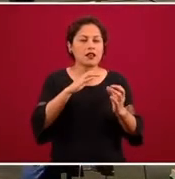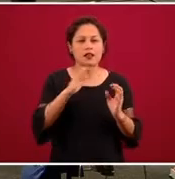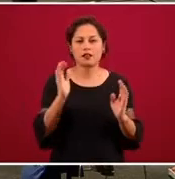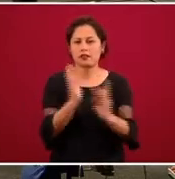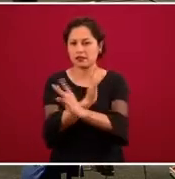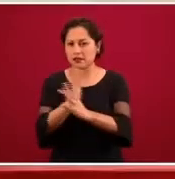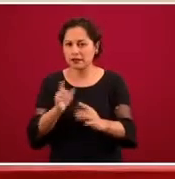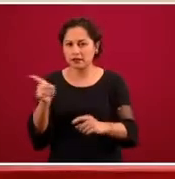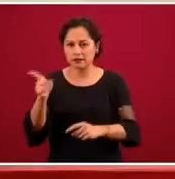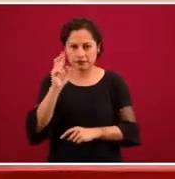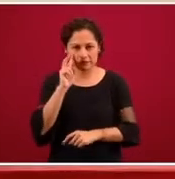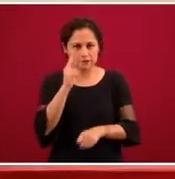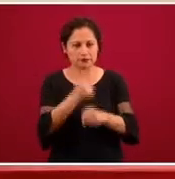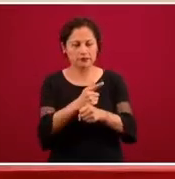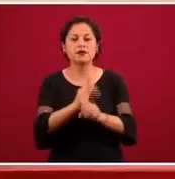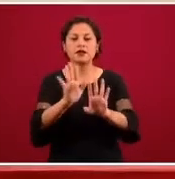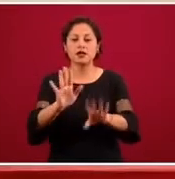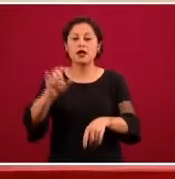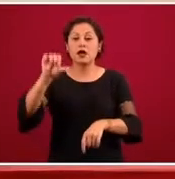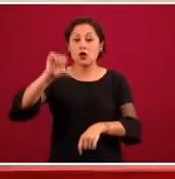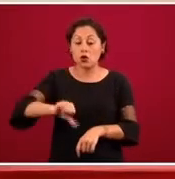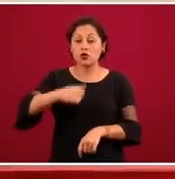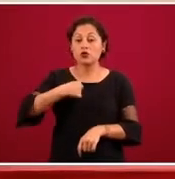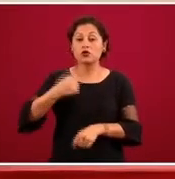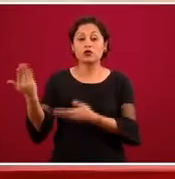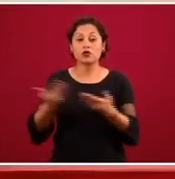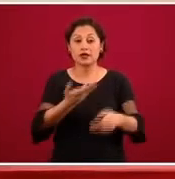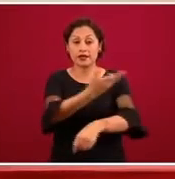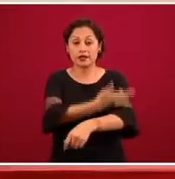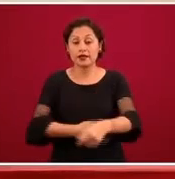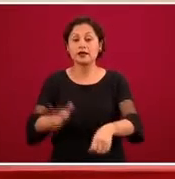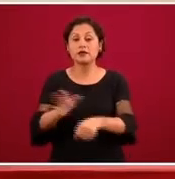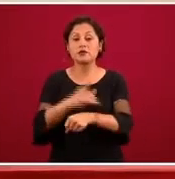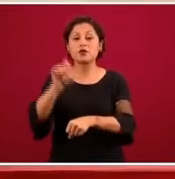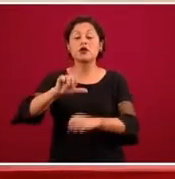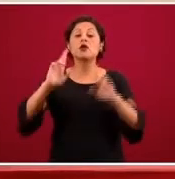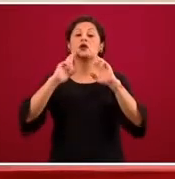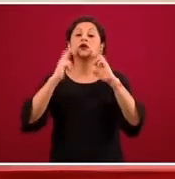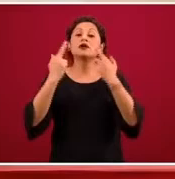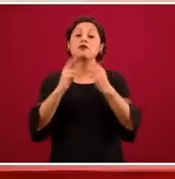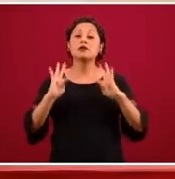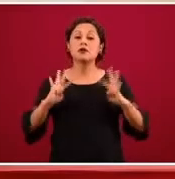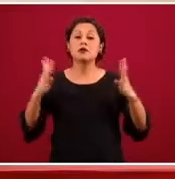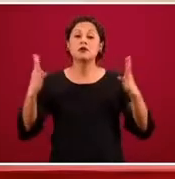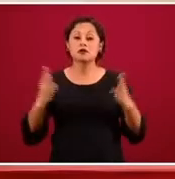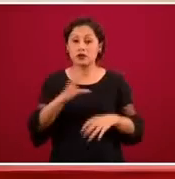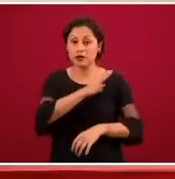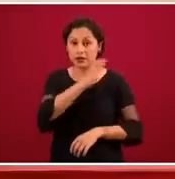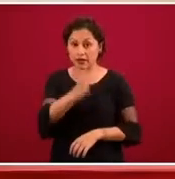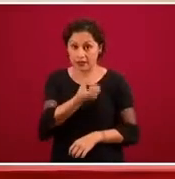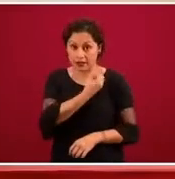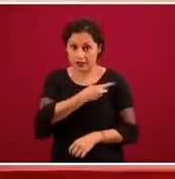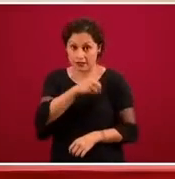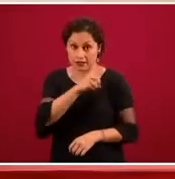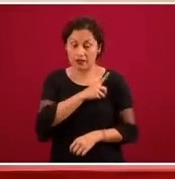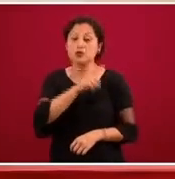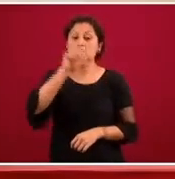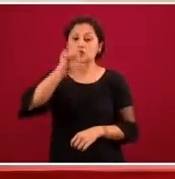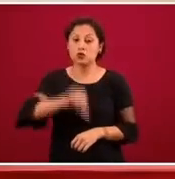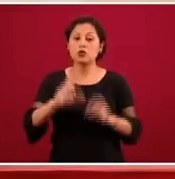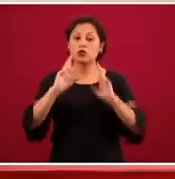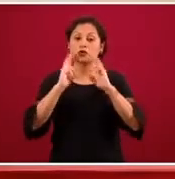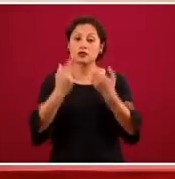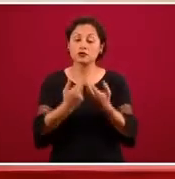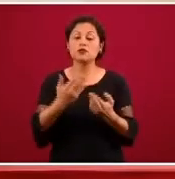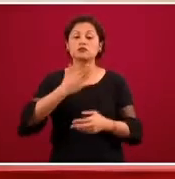the mobility related question, well, the reason I was a little late today is because I was presenting to